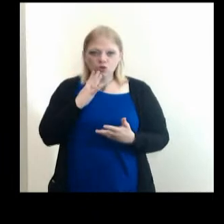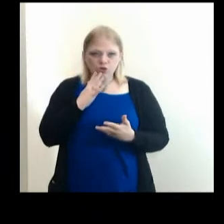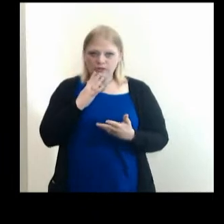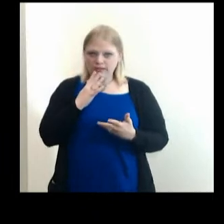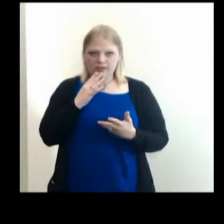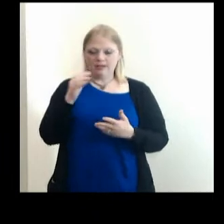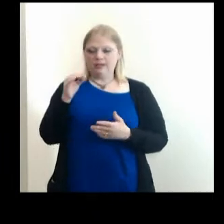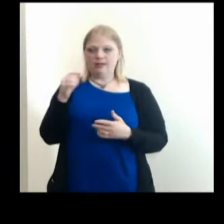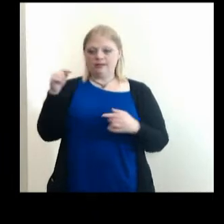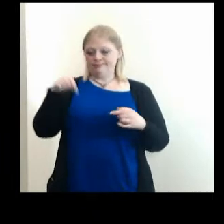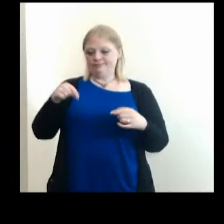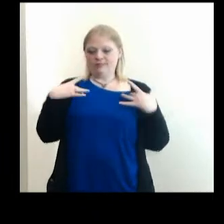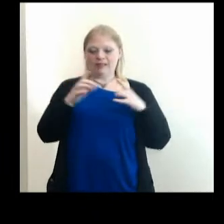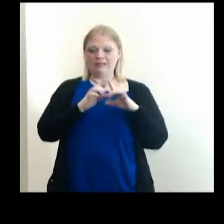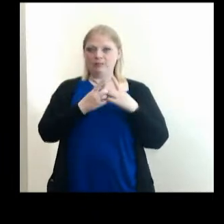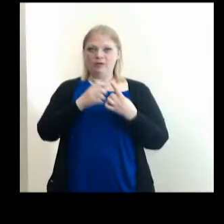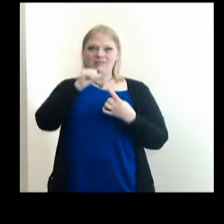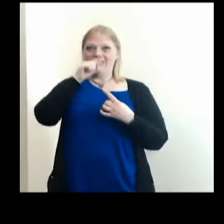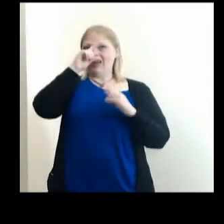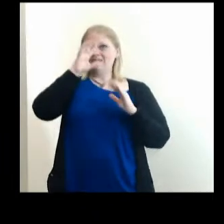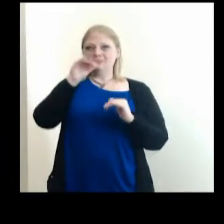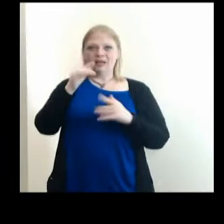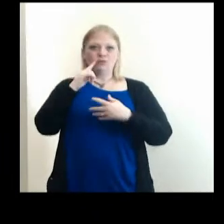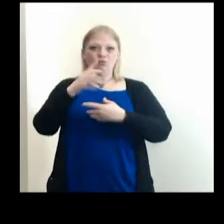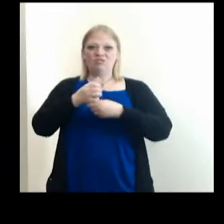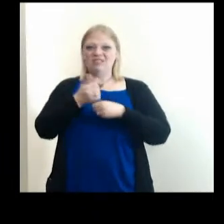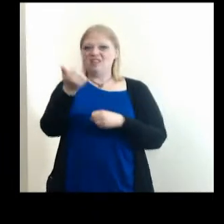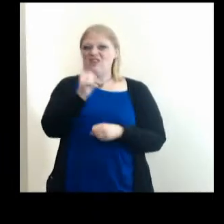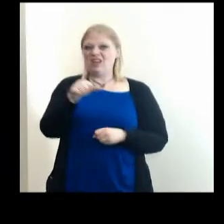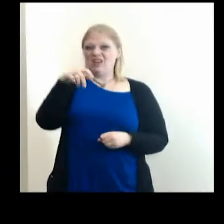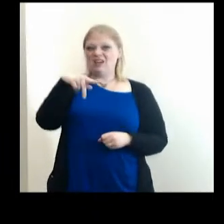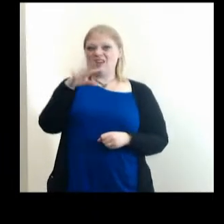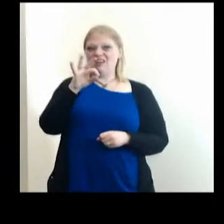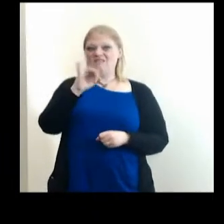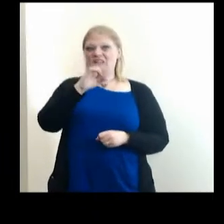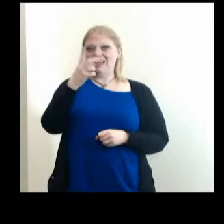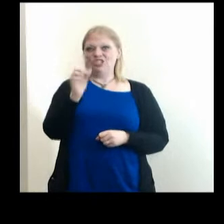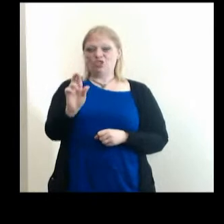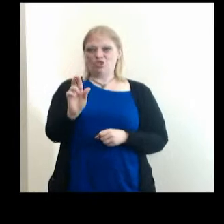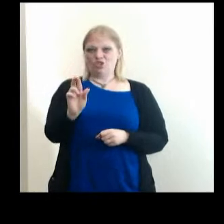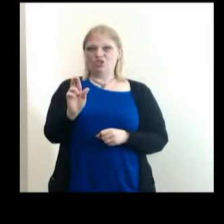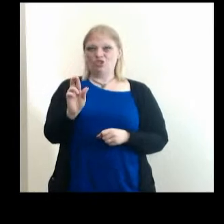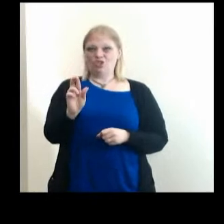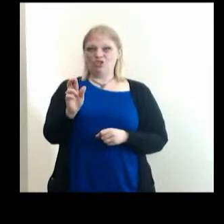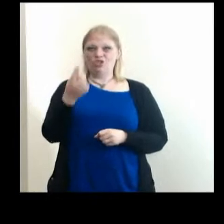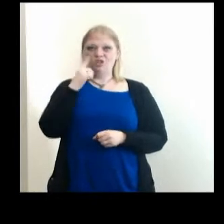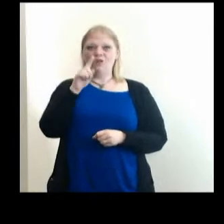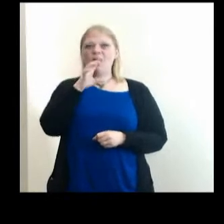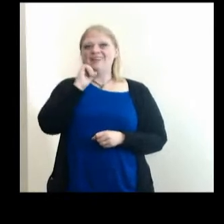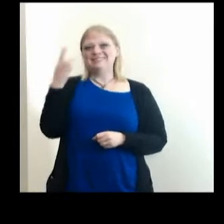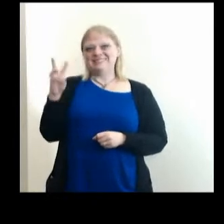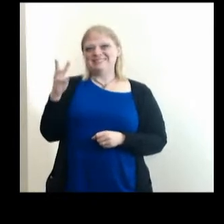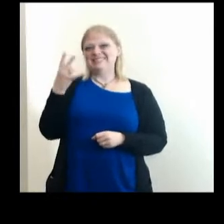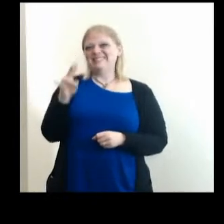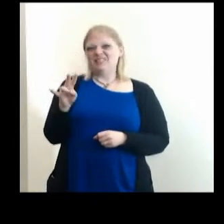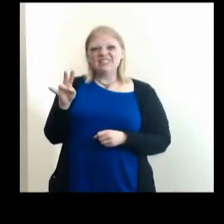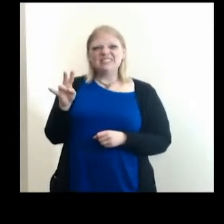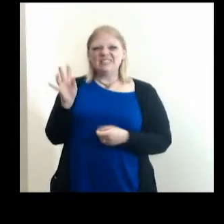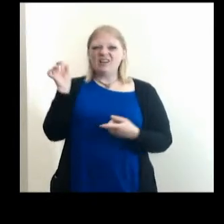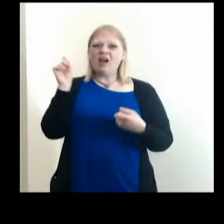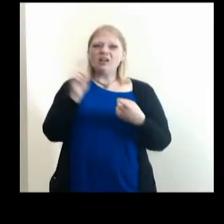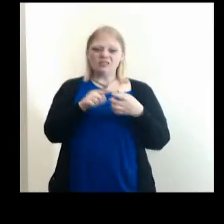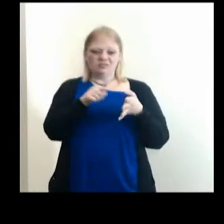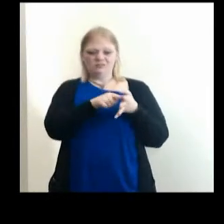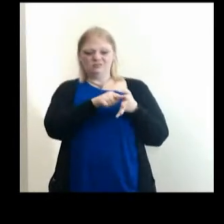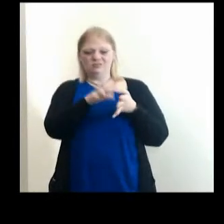the health department, we are not expecting to receive any Pfizer vaccines, so we can vaccinate the 16 and 17-year-olds until the first